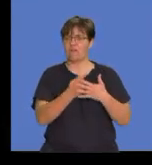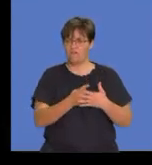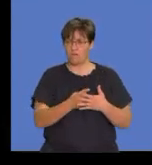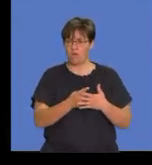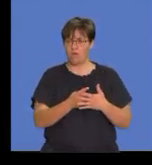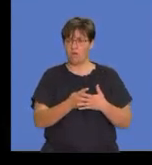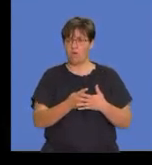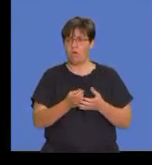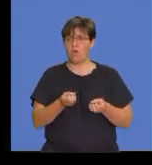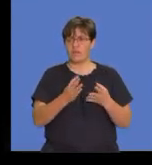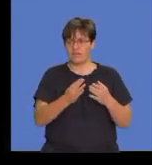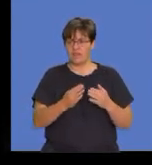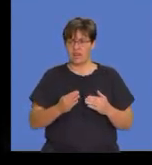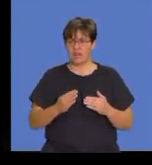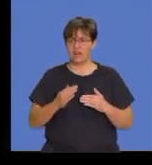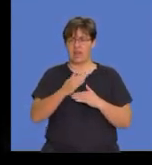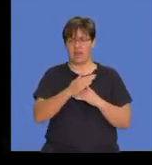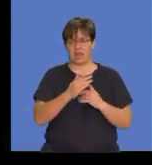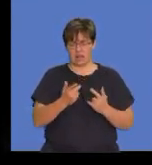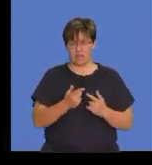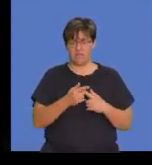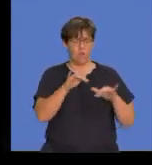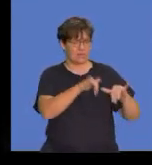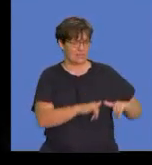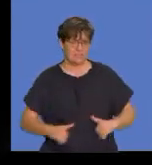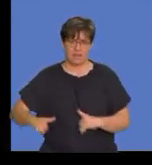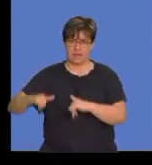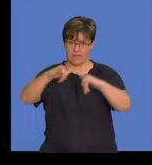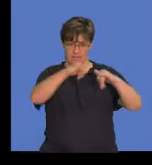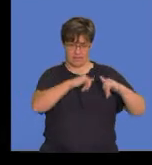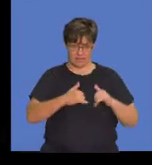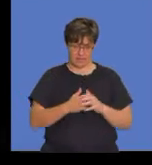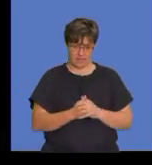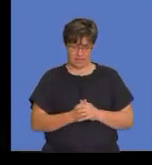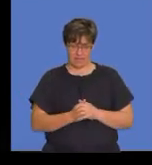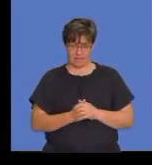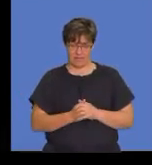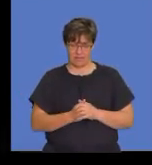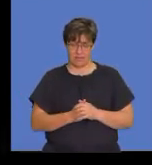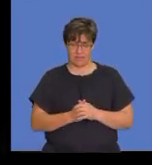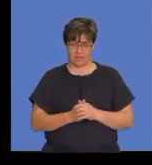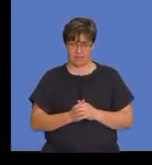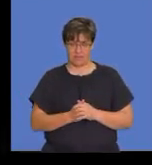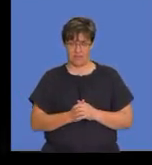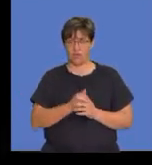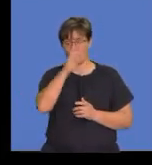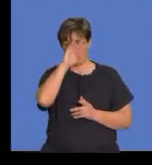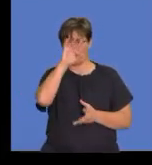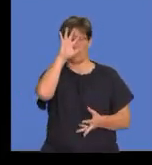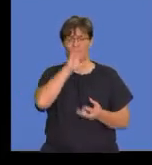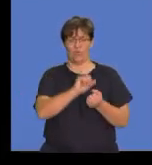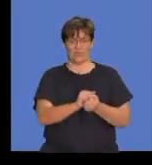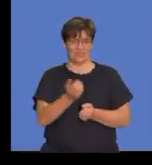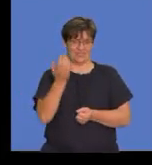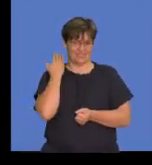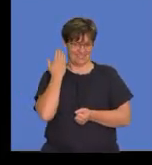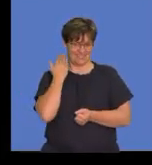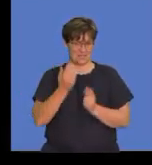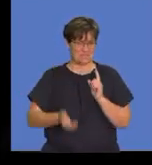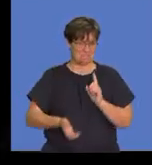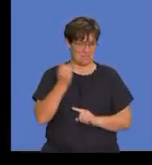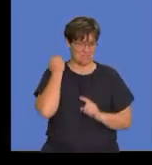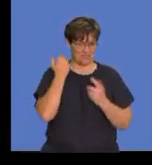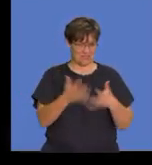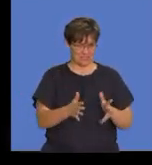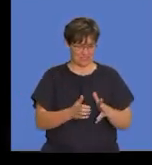given acute angle for all similar triangles. Remember, that was the conclusion that